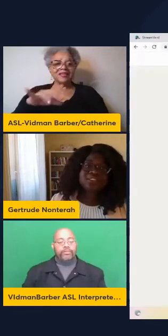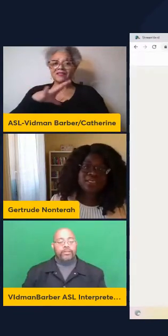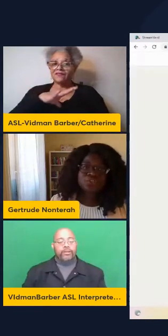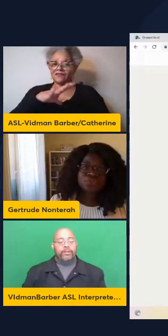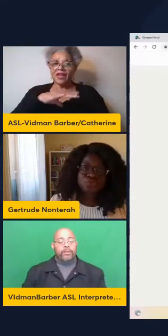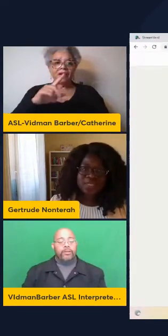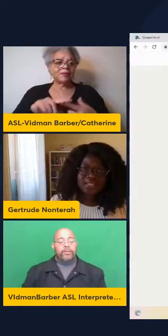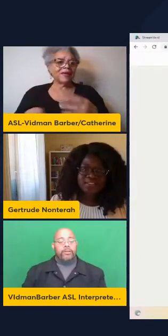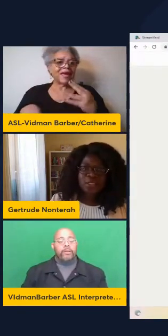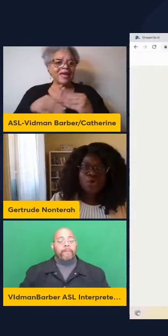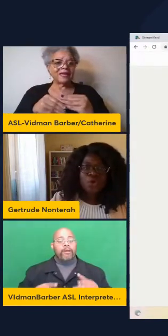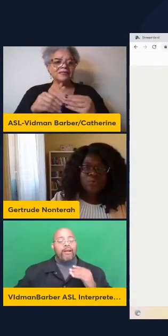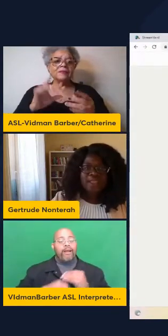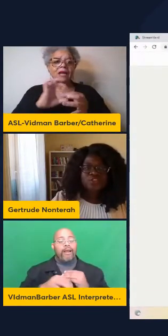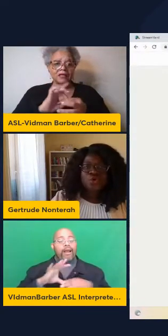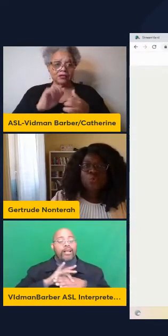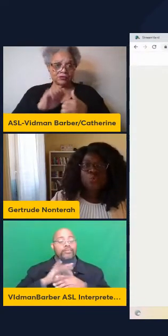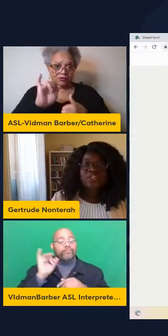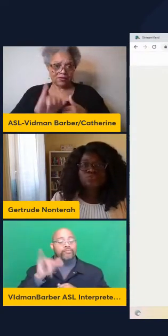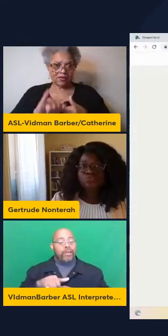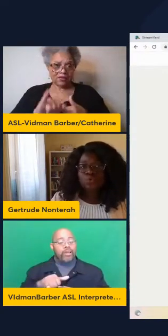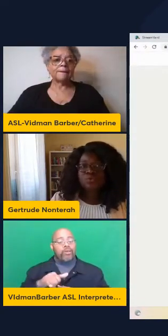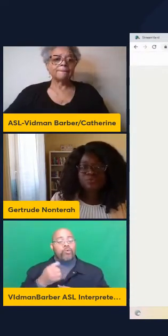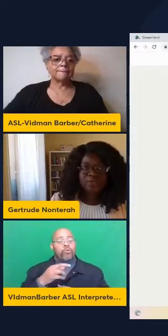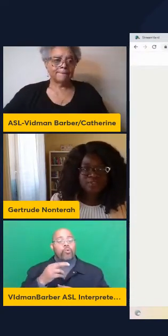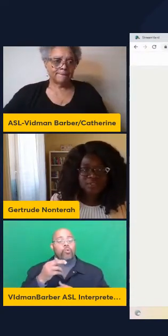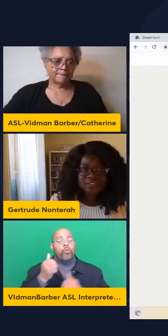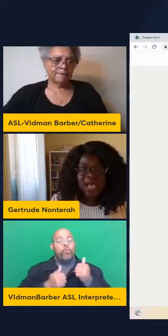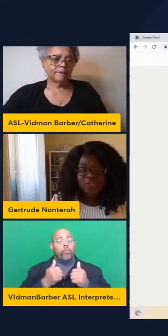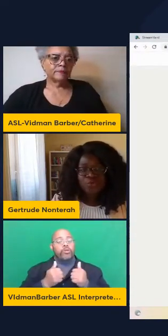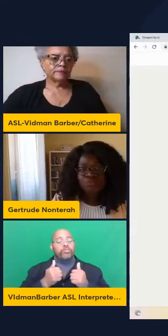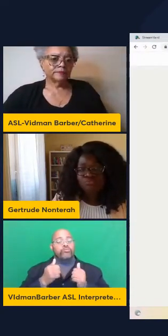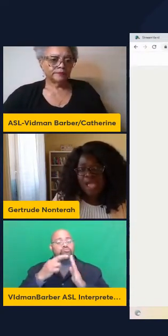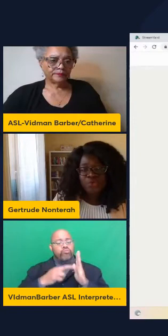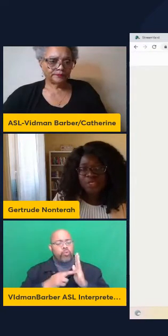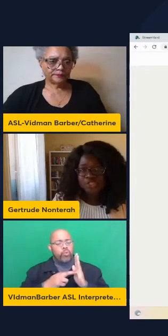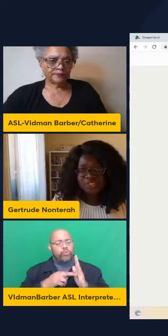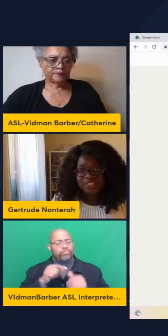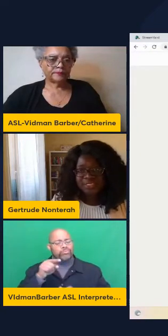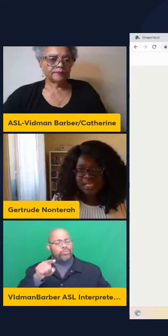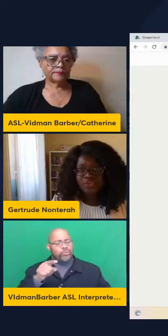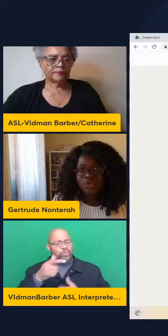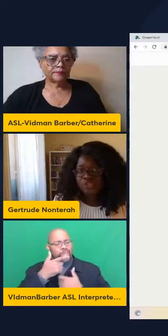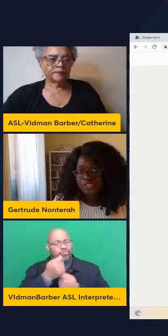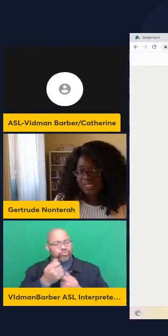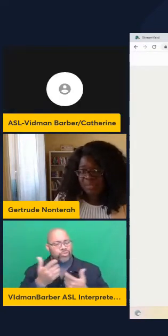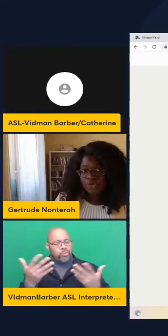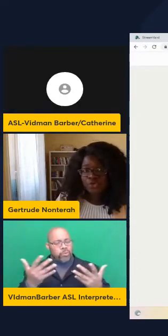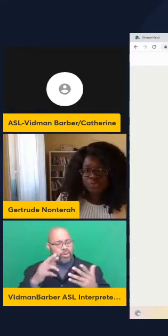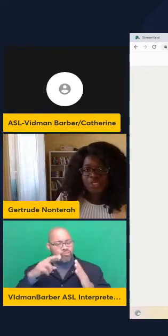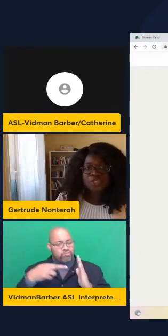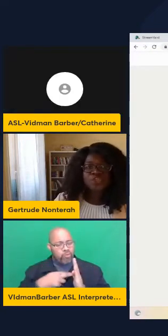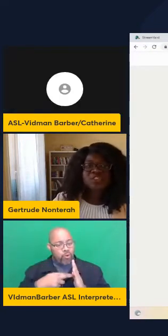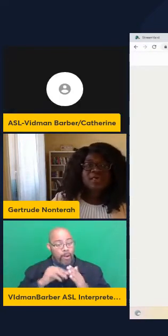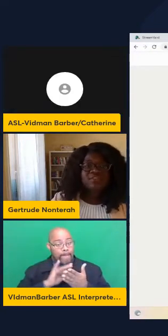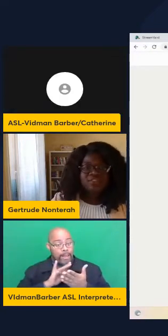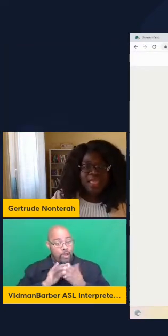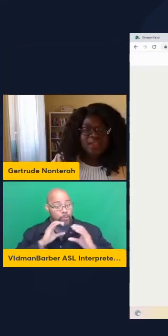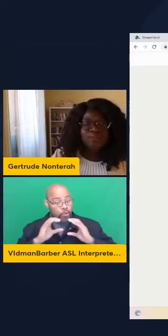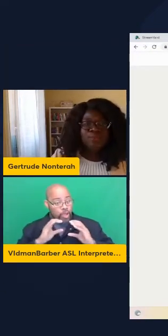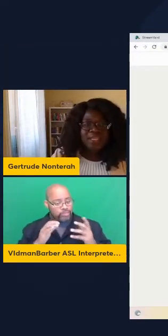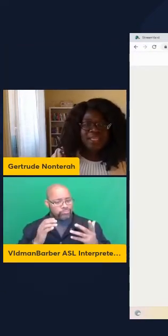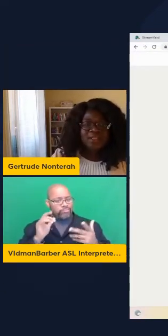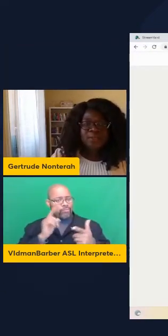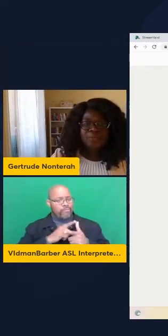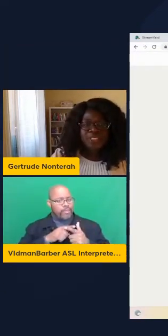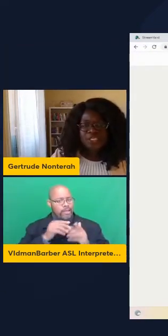some context to that. All right, which roles, for instance, are you interested in? Are you interested in medical communications?